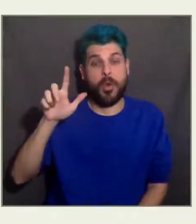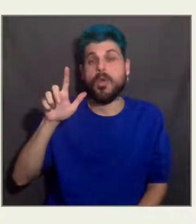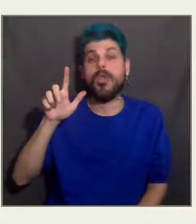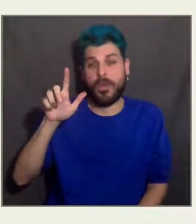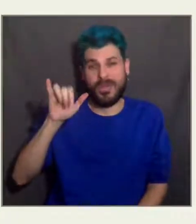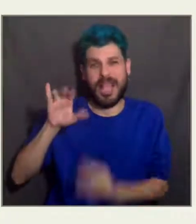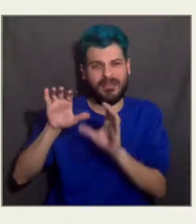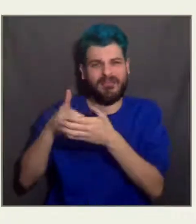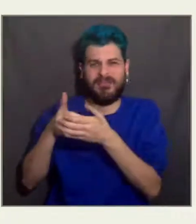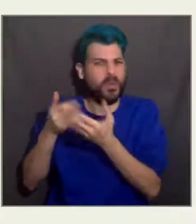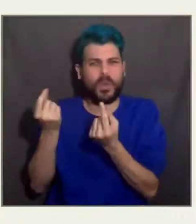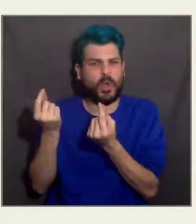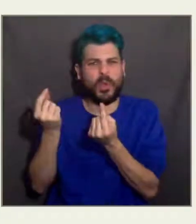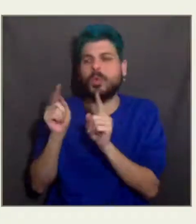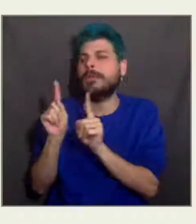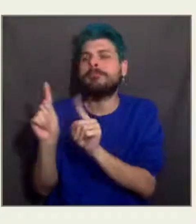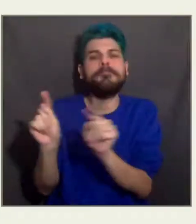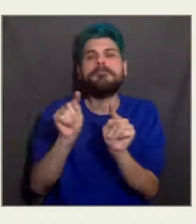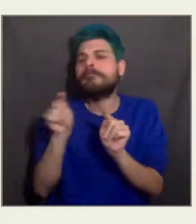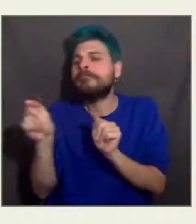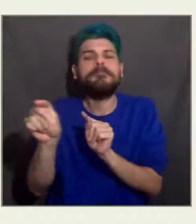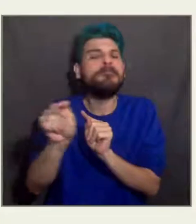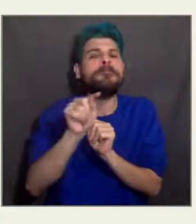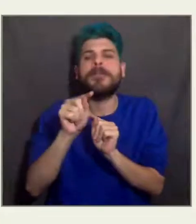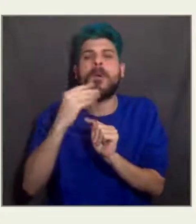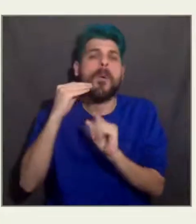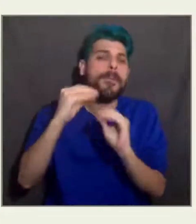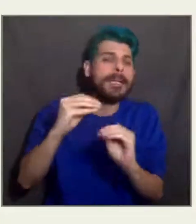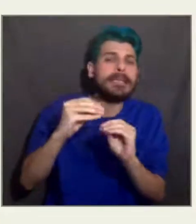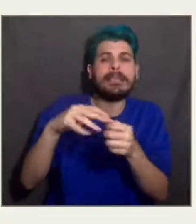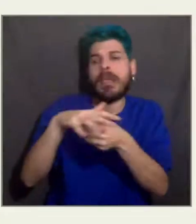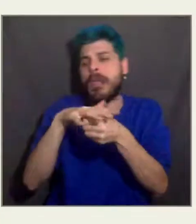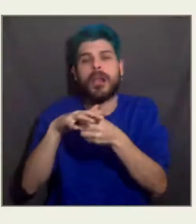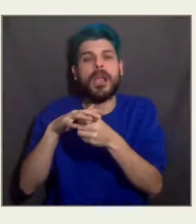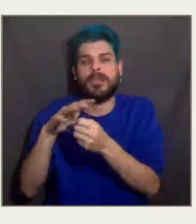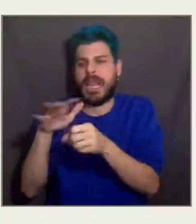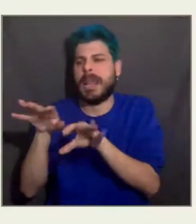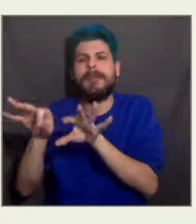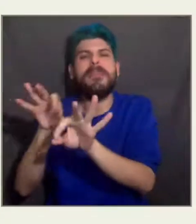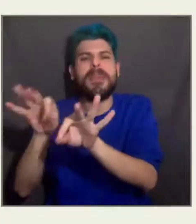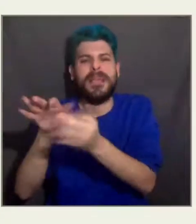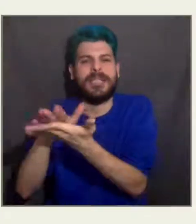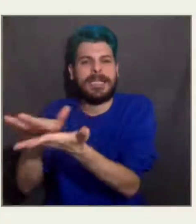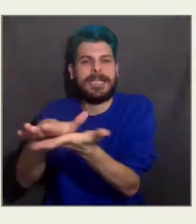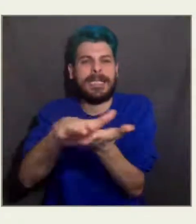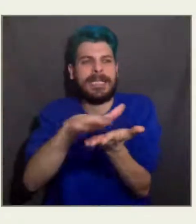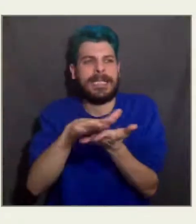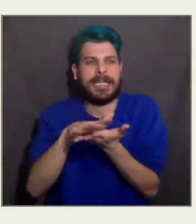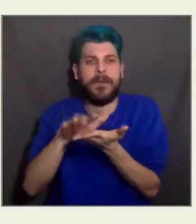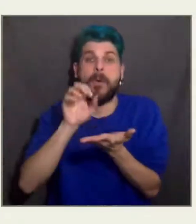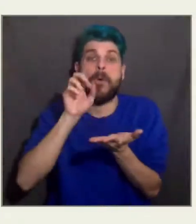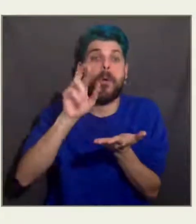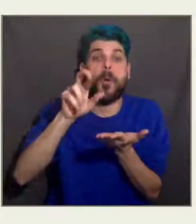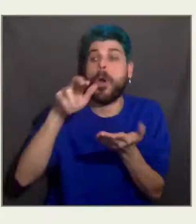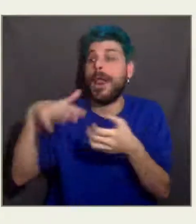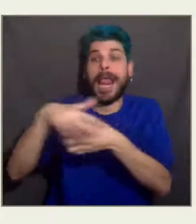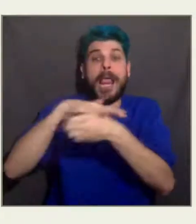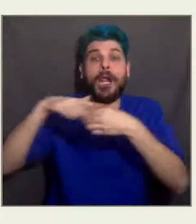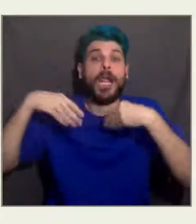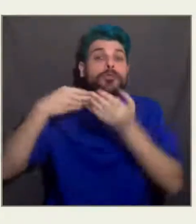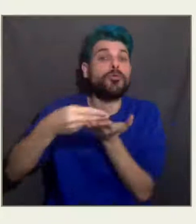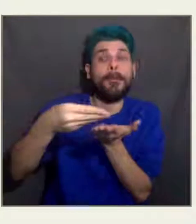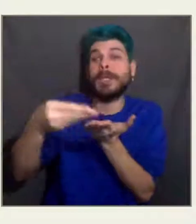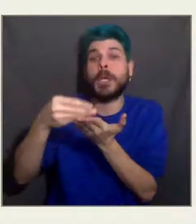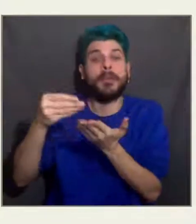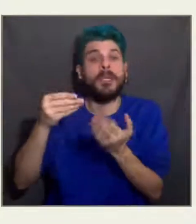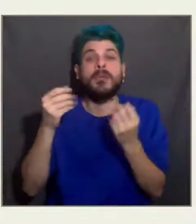public spaces across our region. A lot of that garbage comes from customers who just don't want to pay their fair